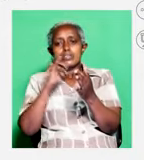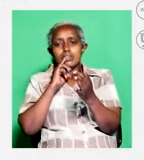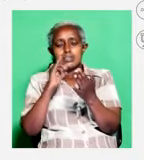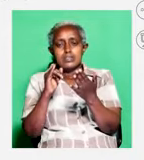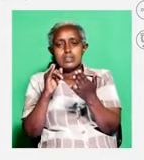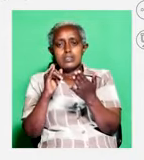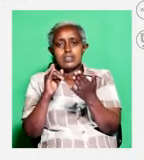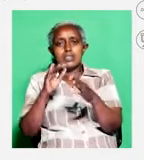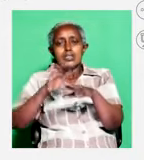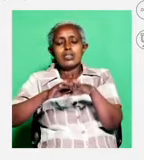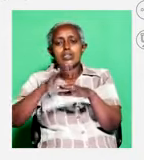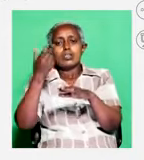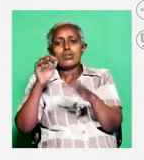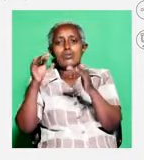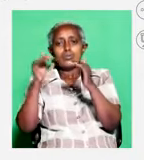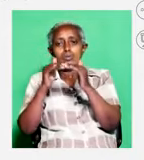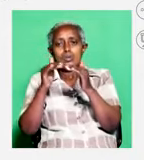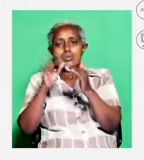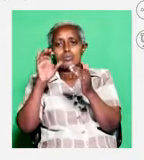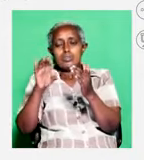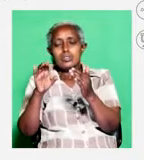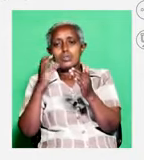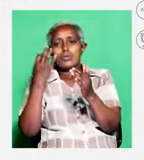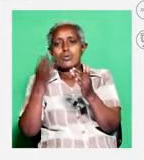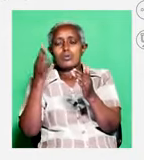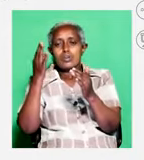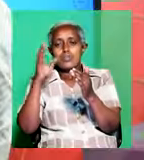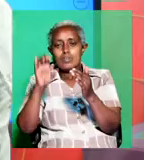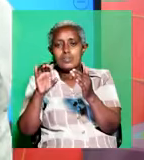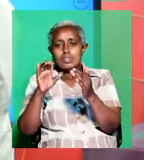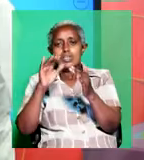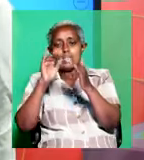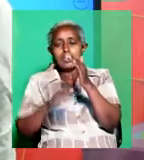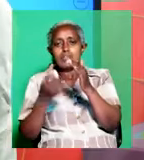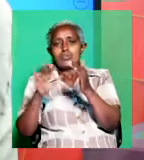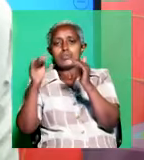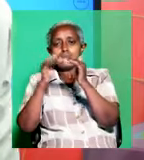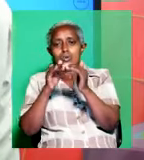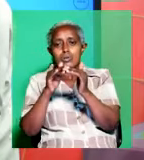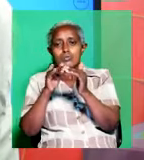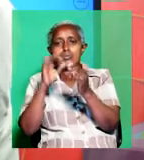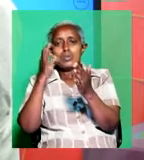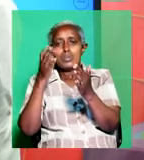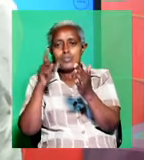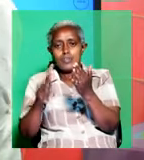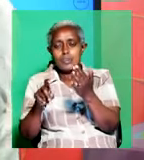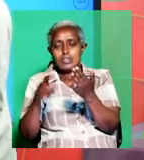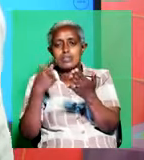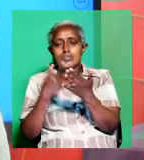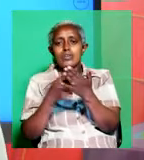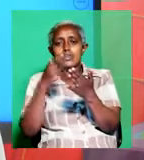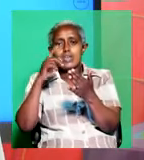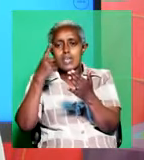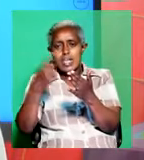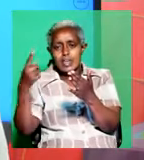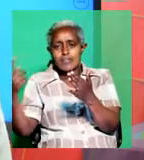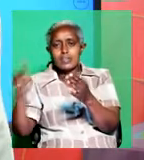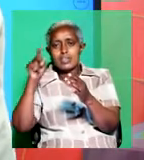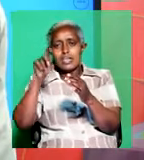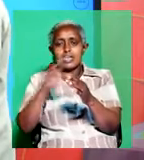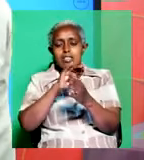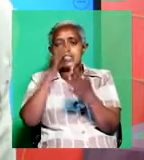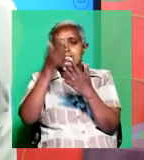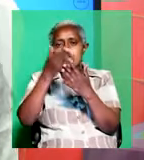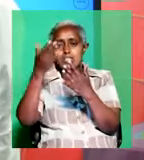is greater or equal to f of c, or f of c is less or equal to f of x for every x in